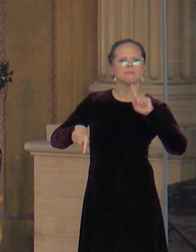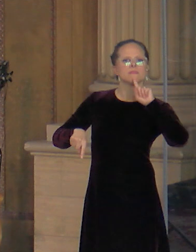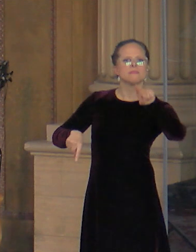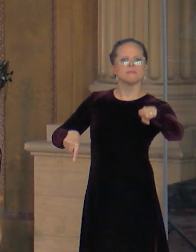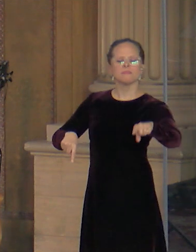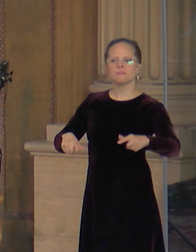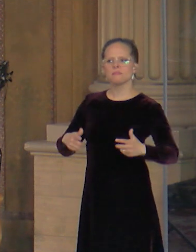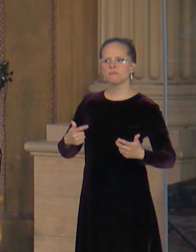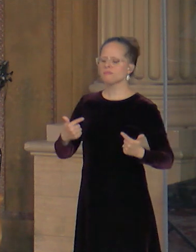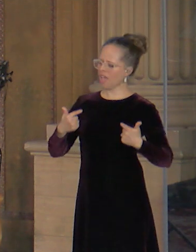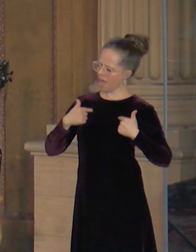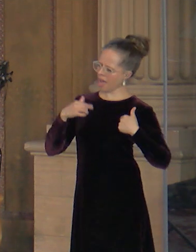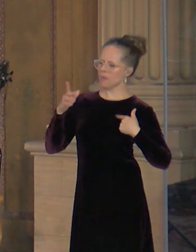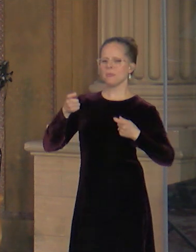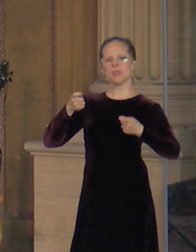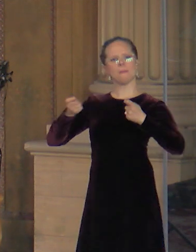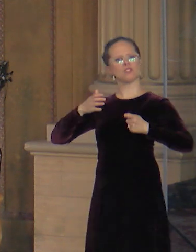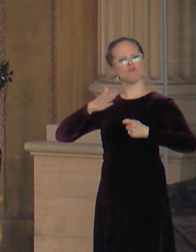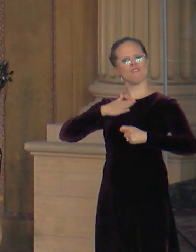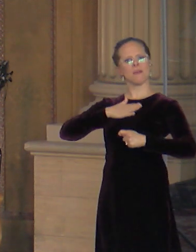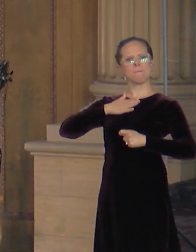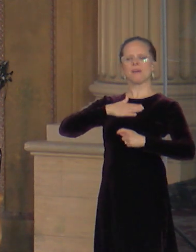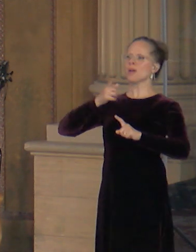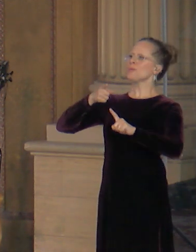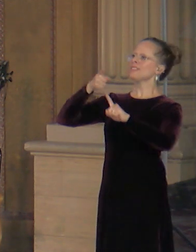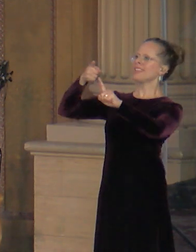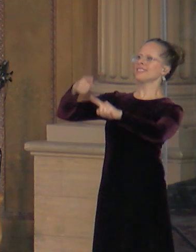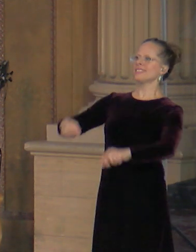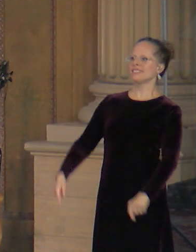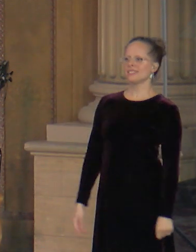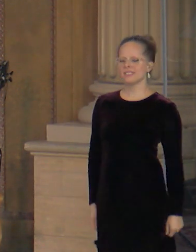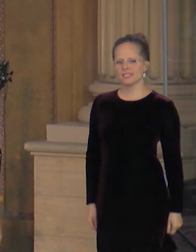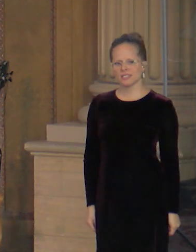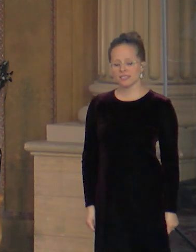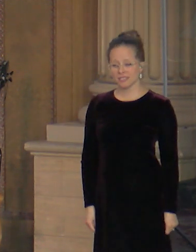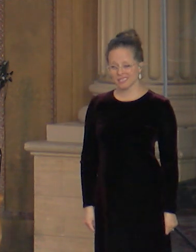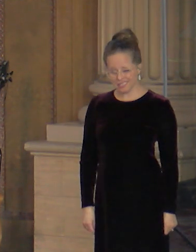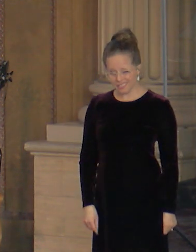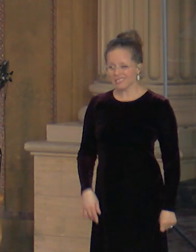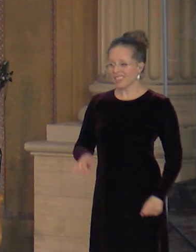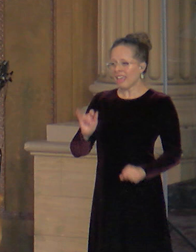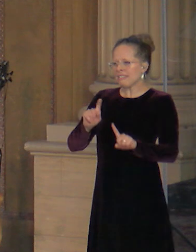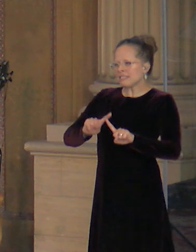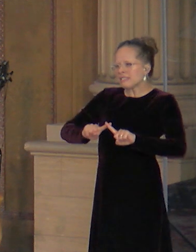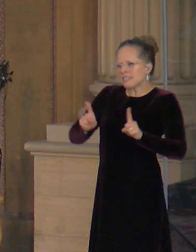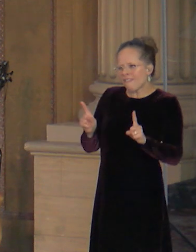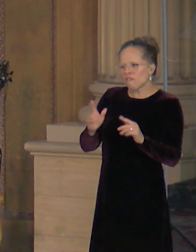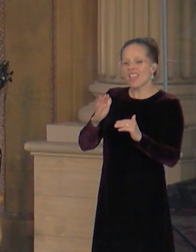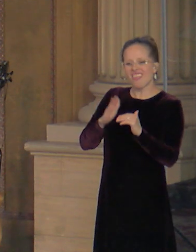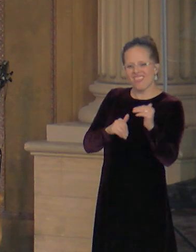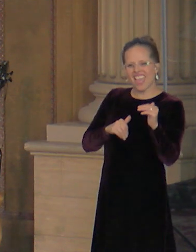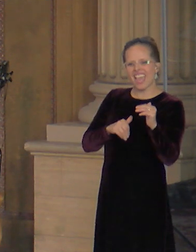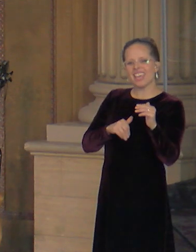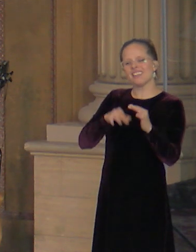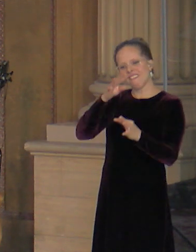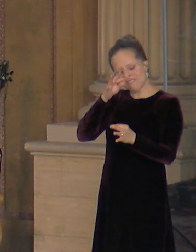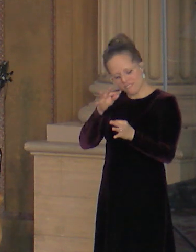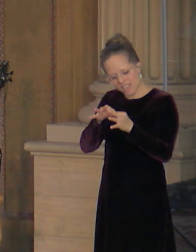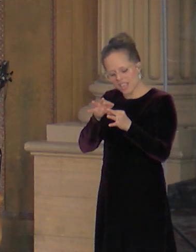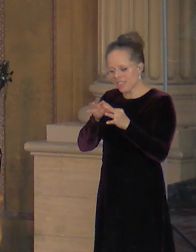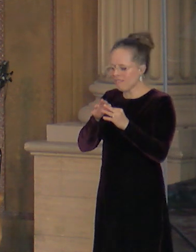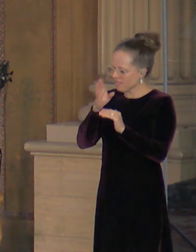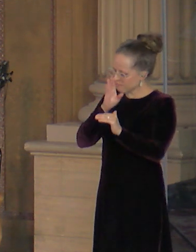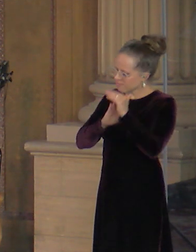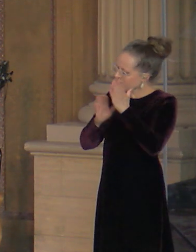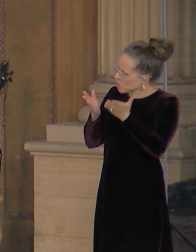know so I can be the master of my own destiny and that's a very different approach than serving faithfully and being entrusted with